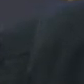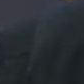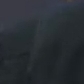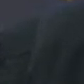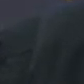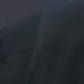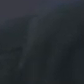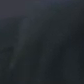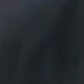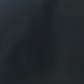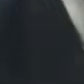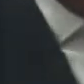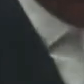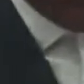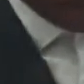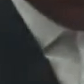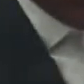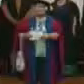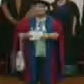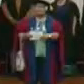longer with us.